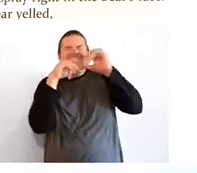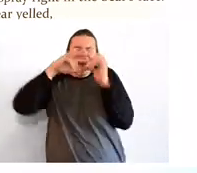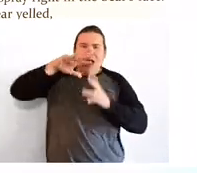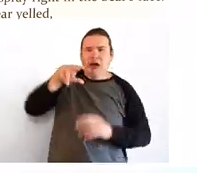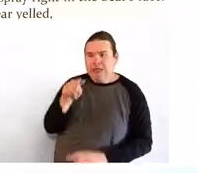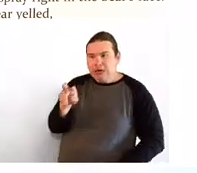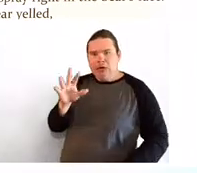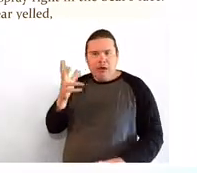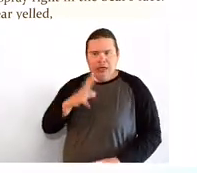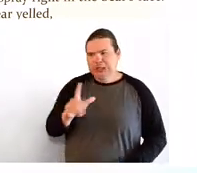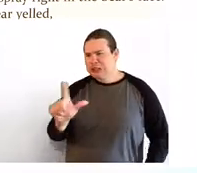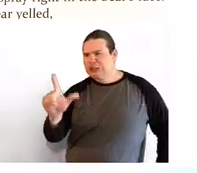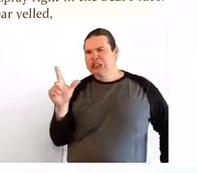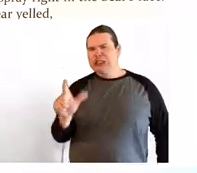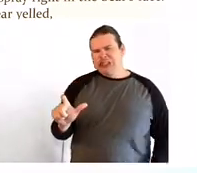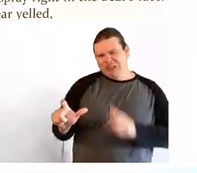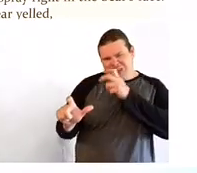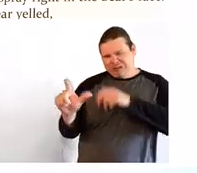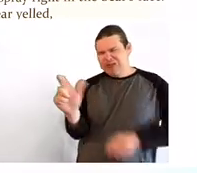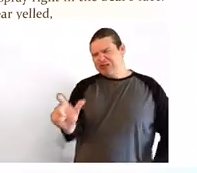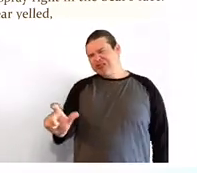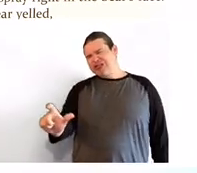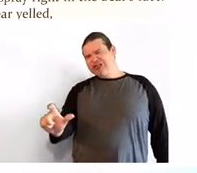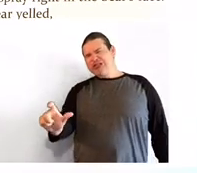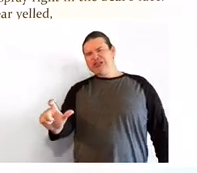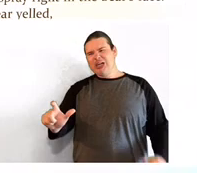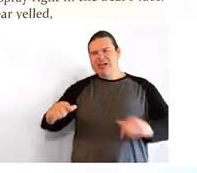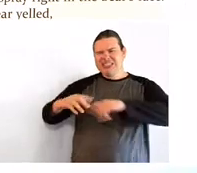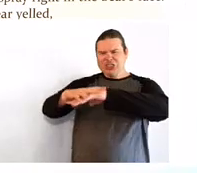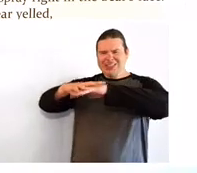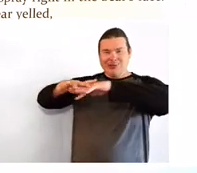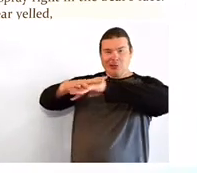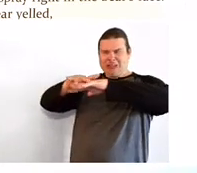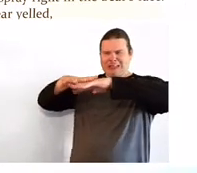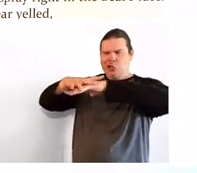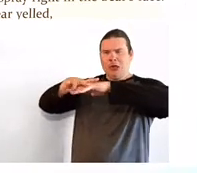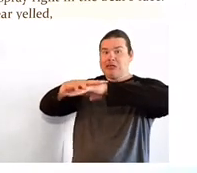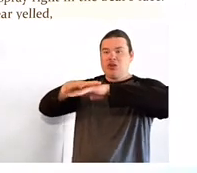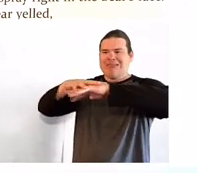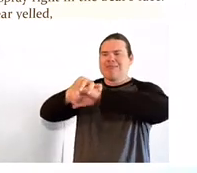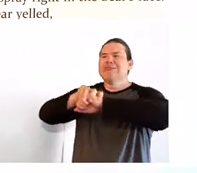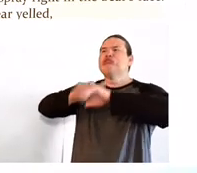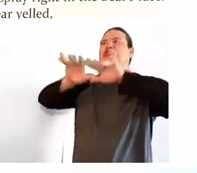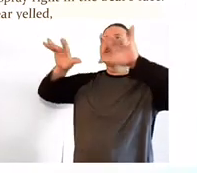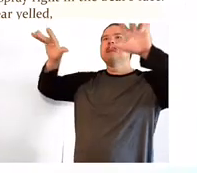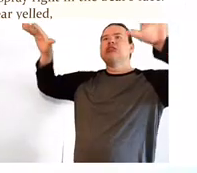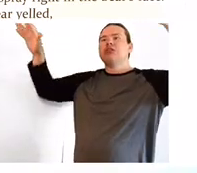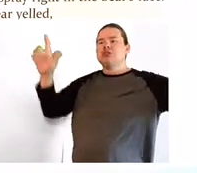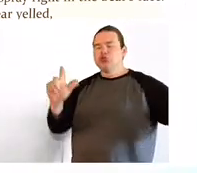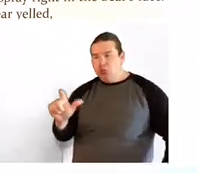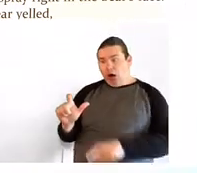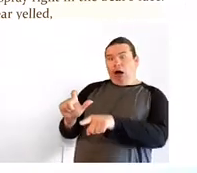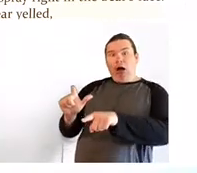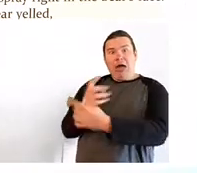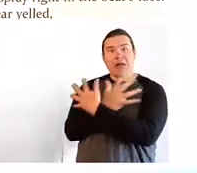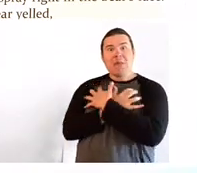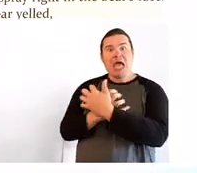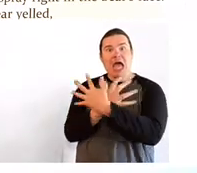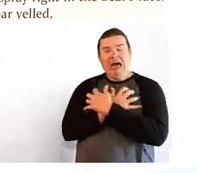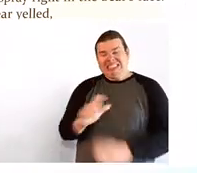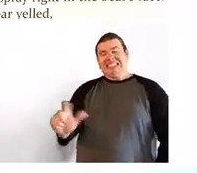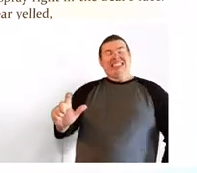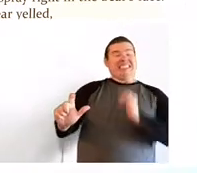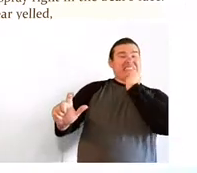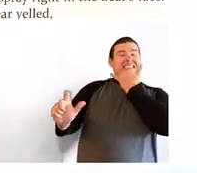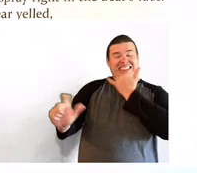and finally the black flies and mosquitoes flew away. Underneath was a bear, and Helen